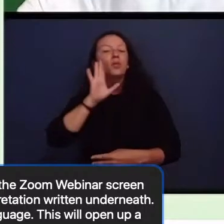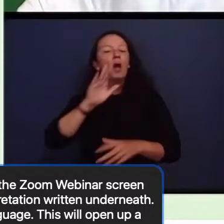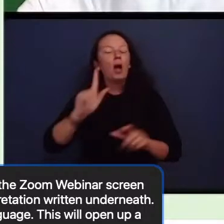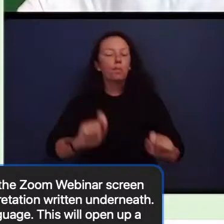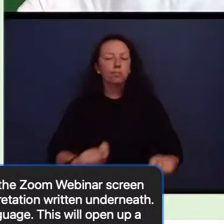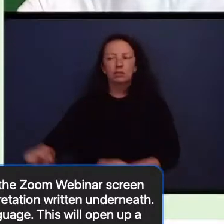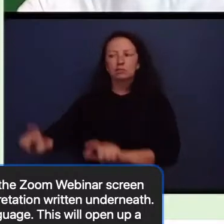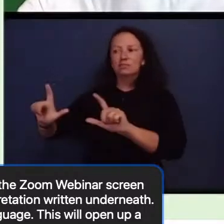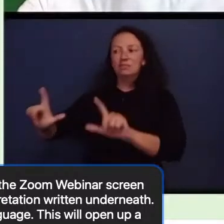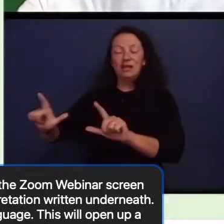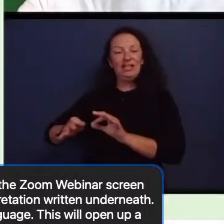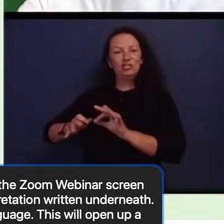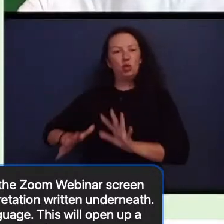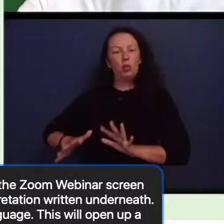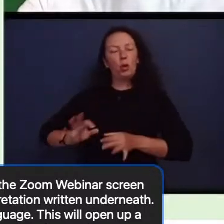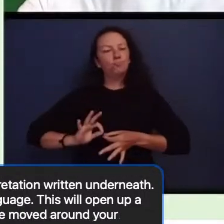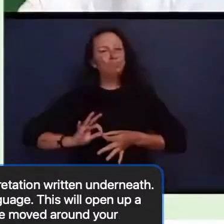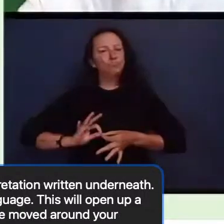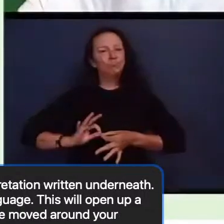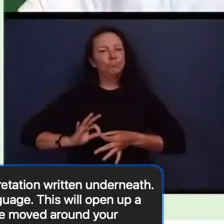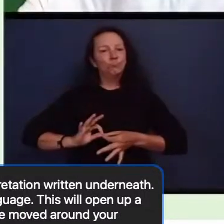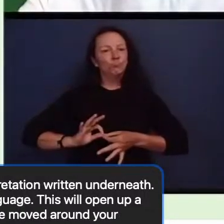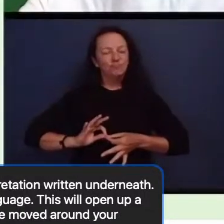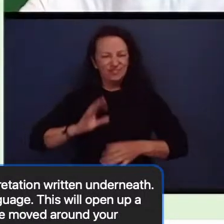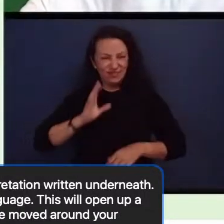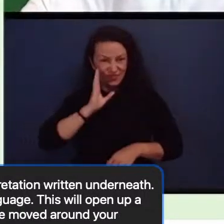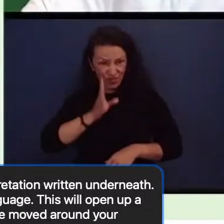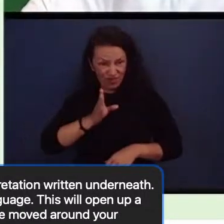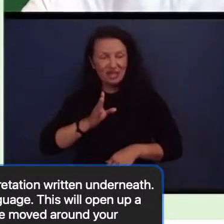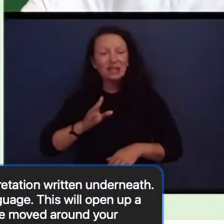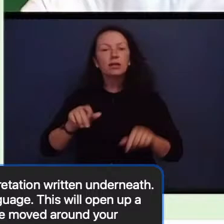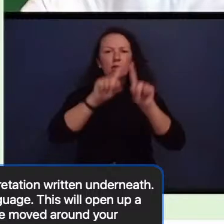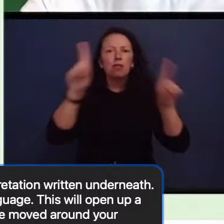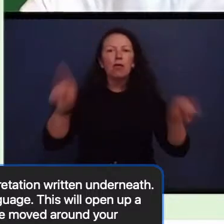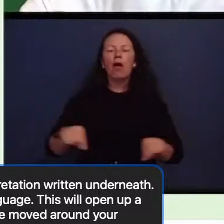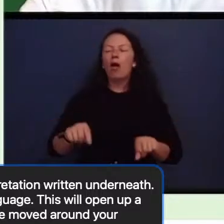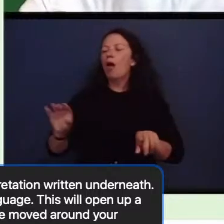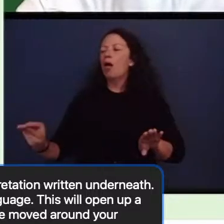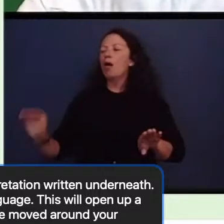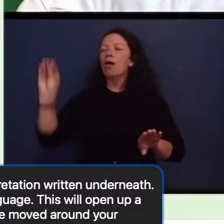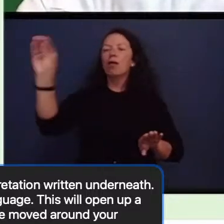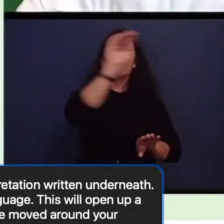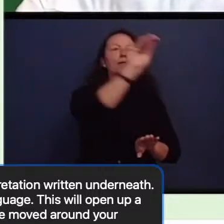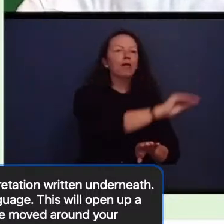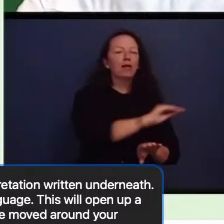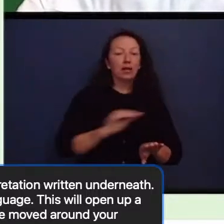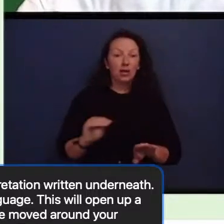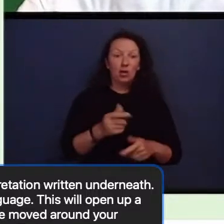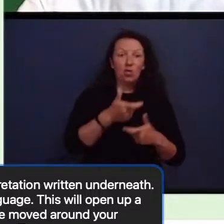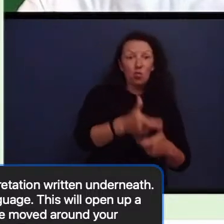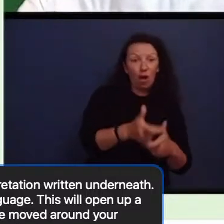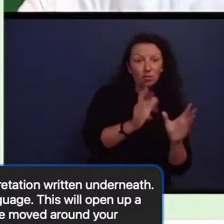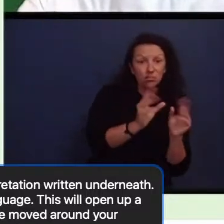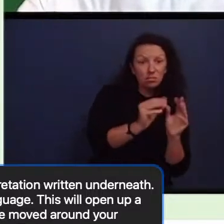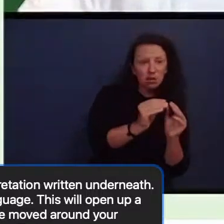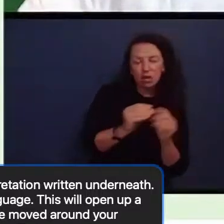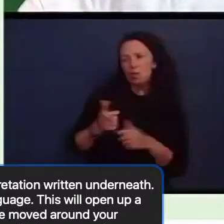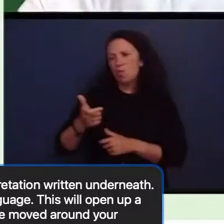interpreter that can be moved around your screen independently from the Zoom webinar screen. To turn on